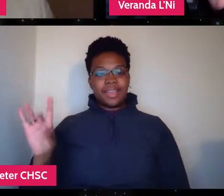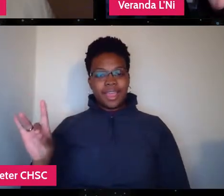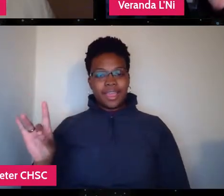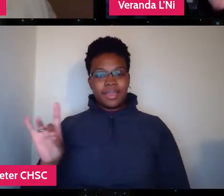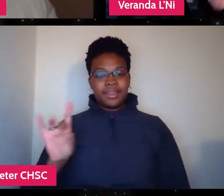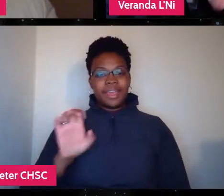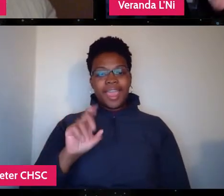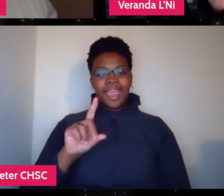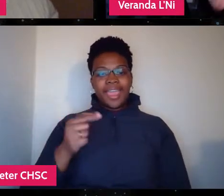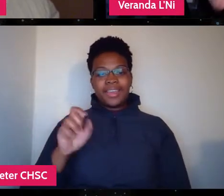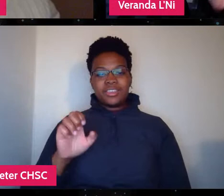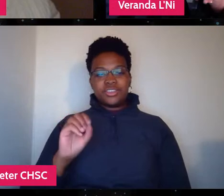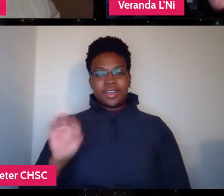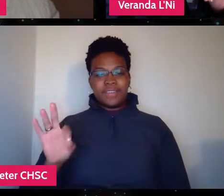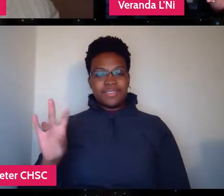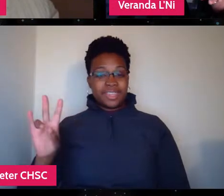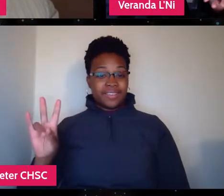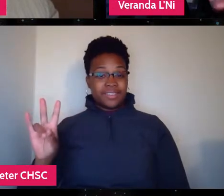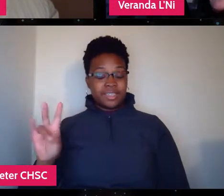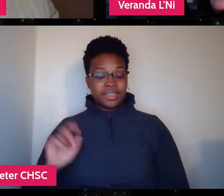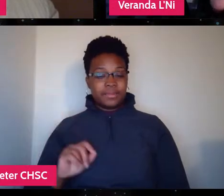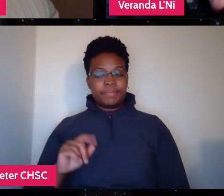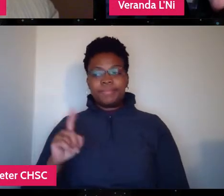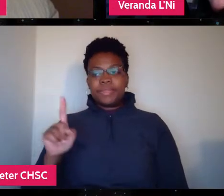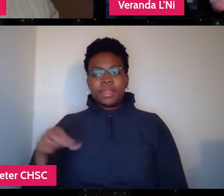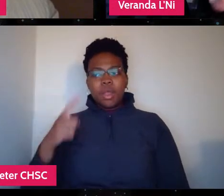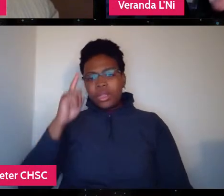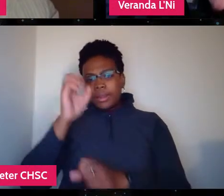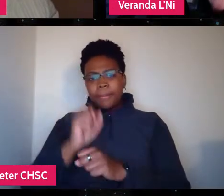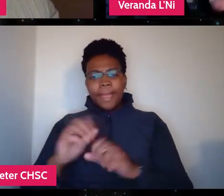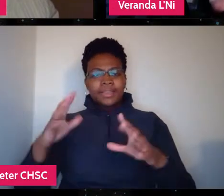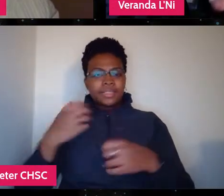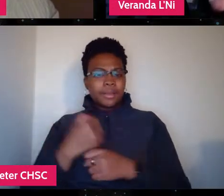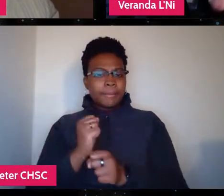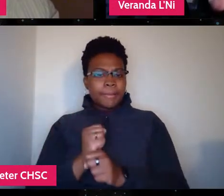only imagine making these films that featured